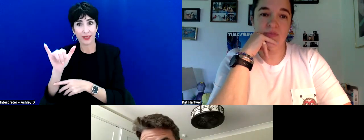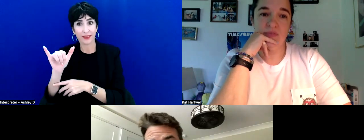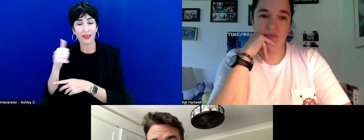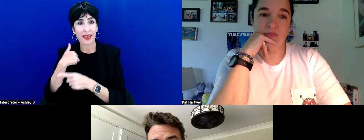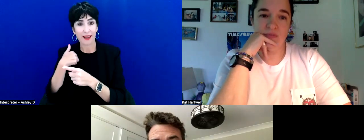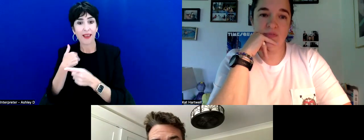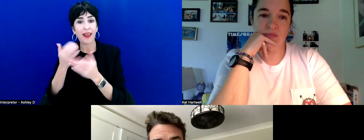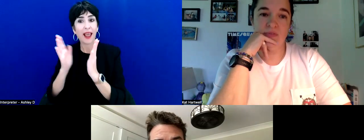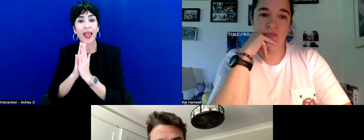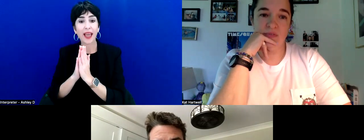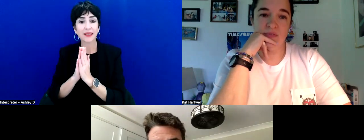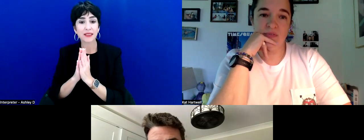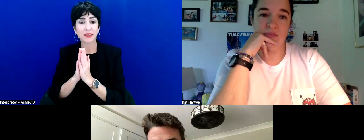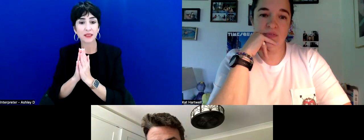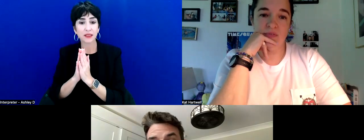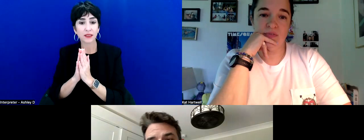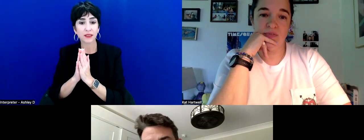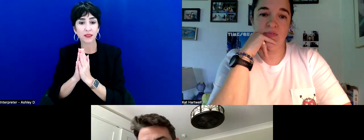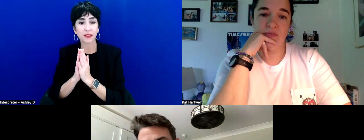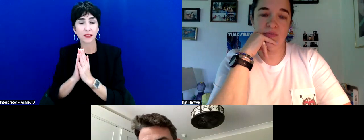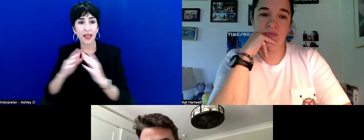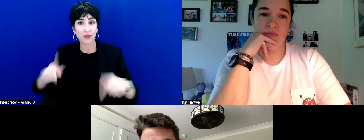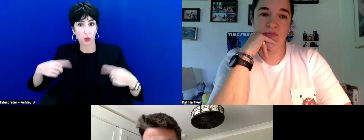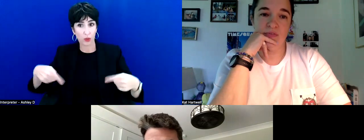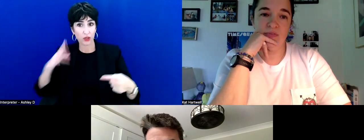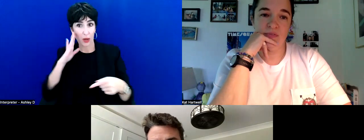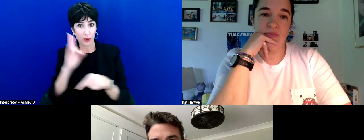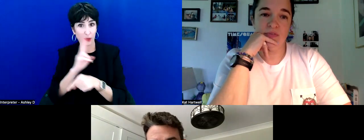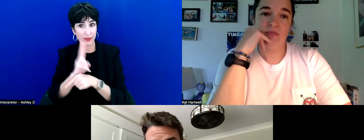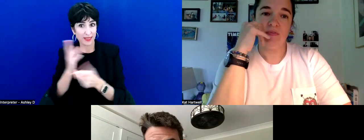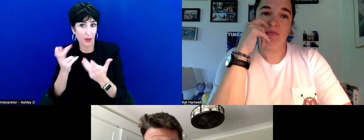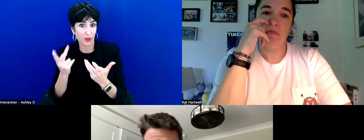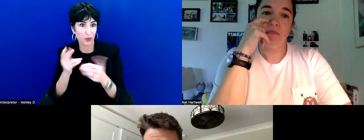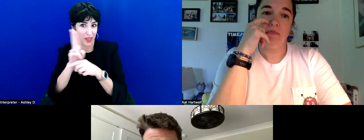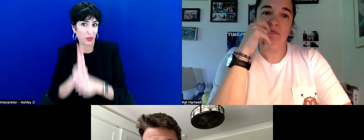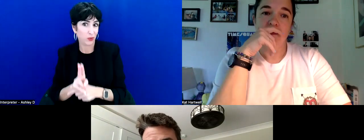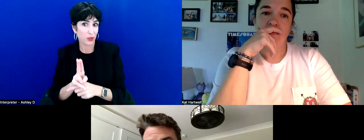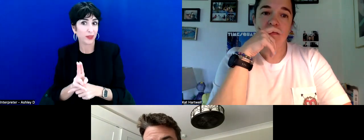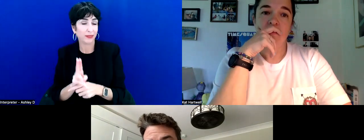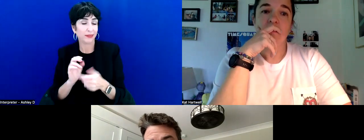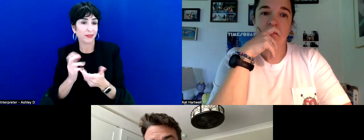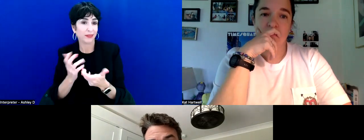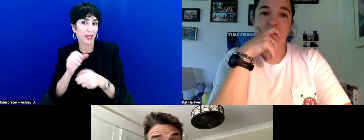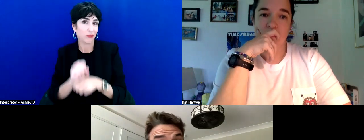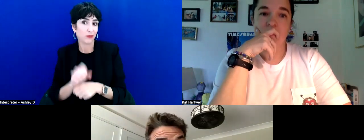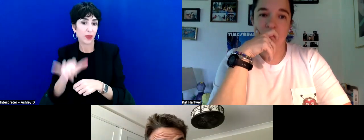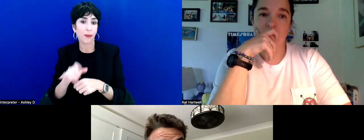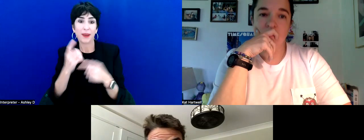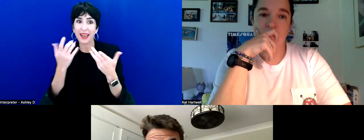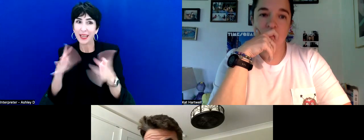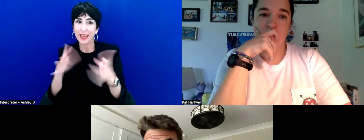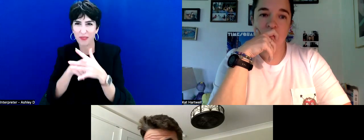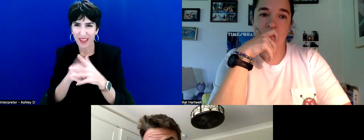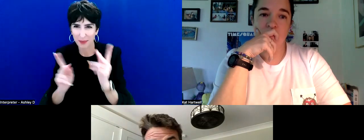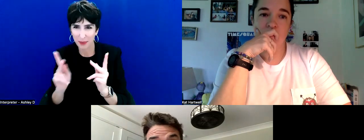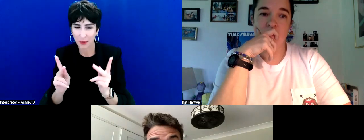I asked for the wheelchair that I would be using because I wanted to get used to it and accustomed. And but I didn't want to offend